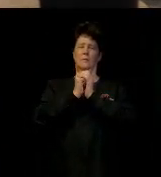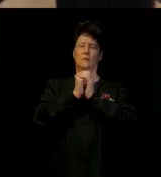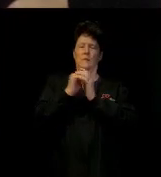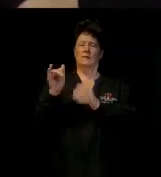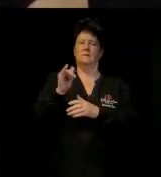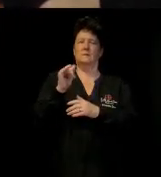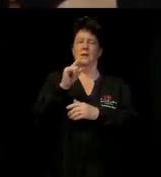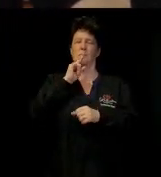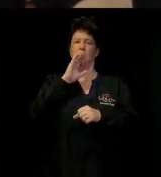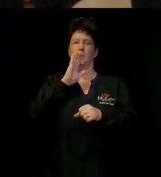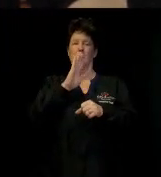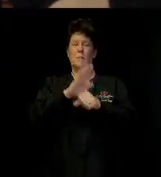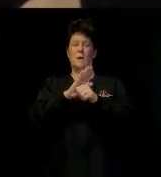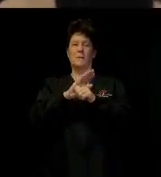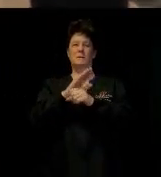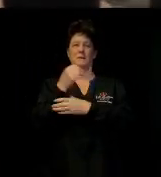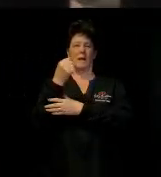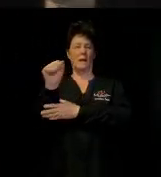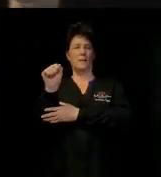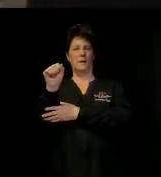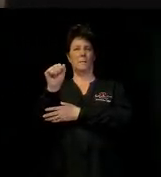a child, Father,